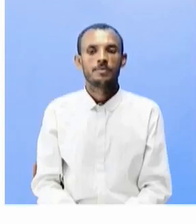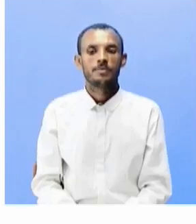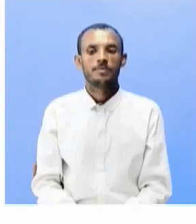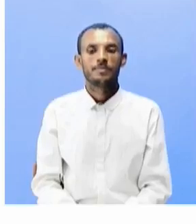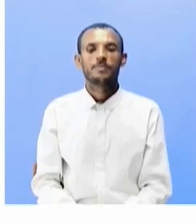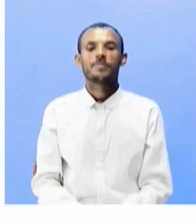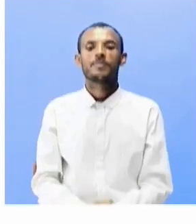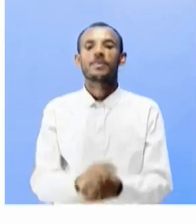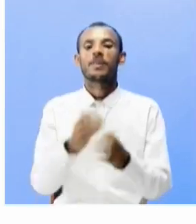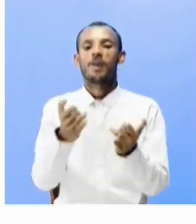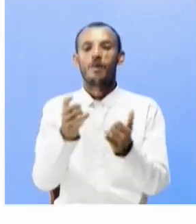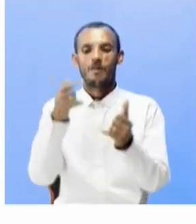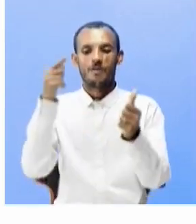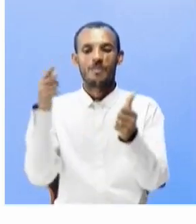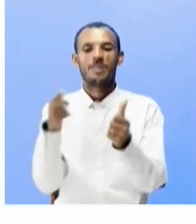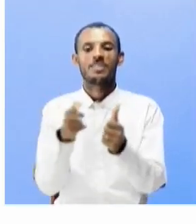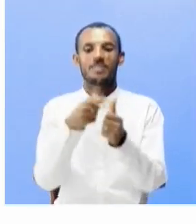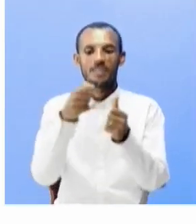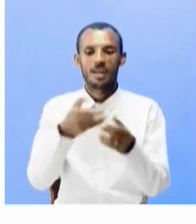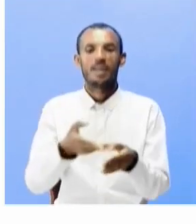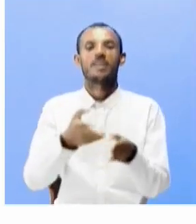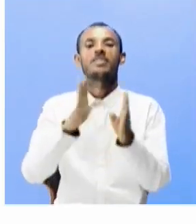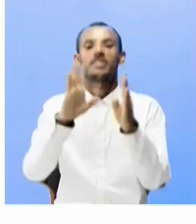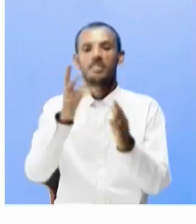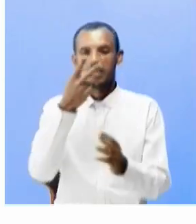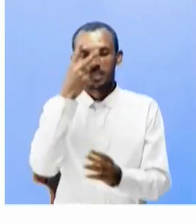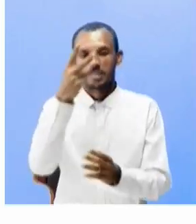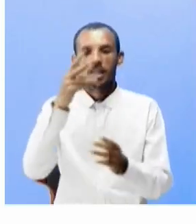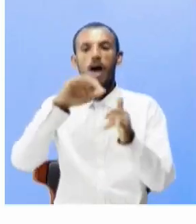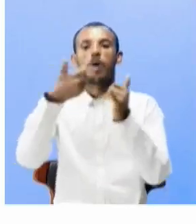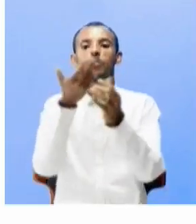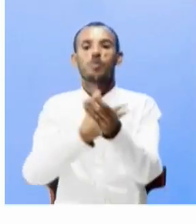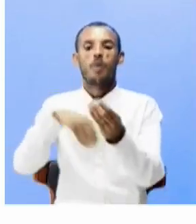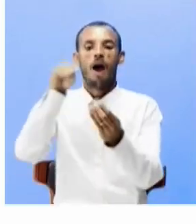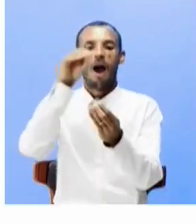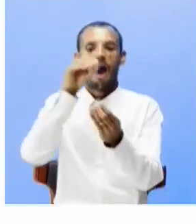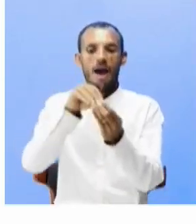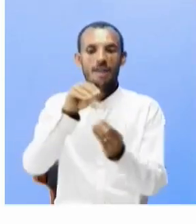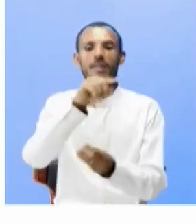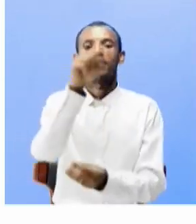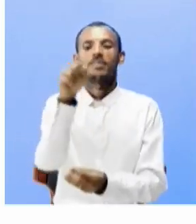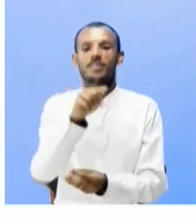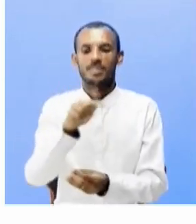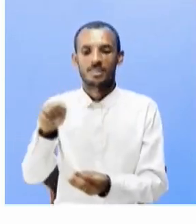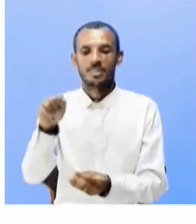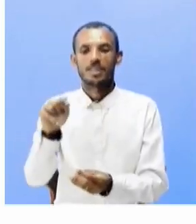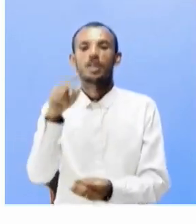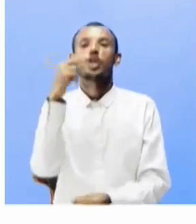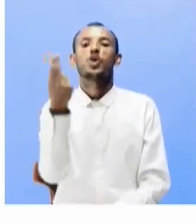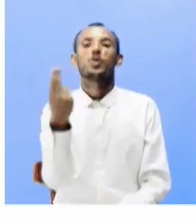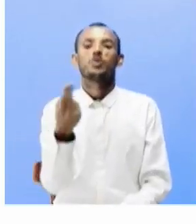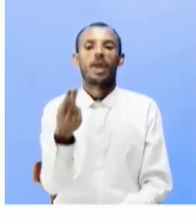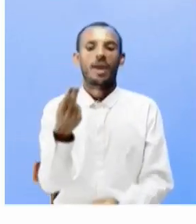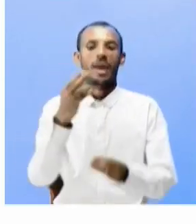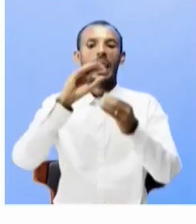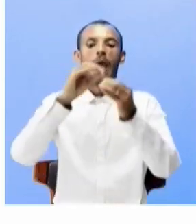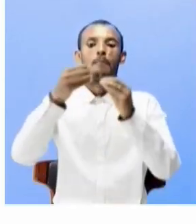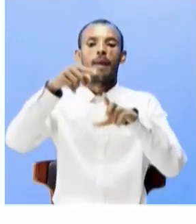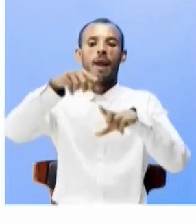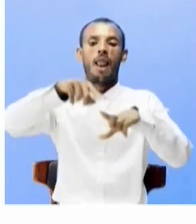Now first, let's see how to add integers using a number